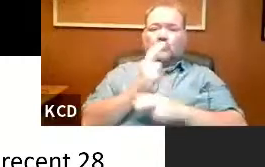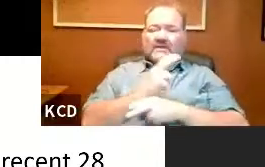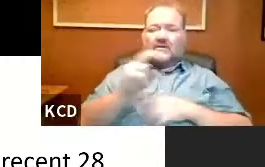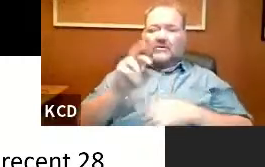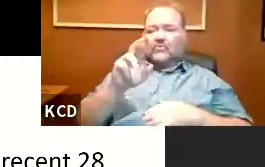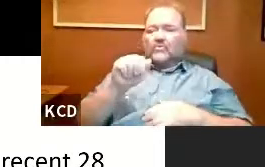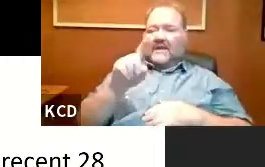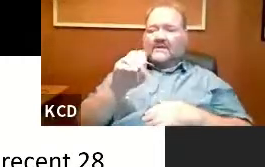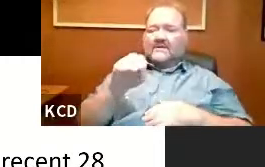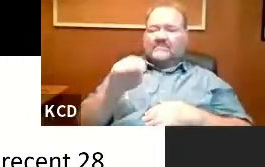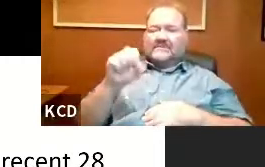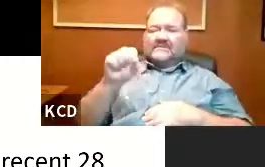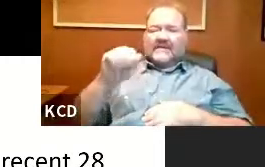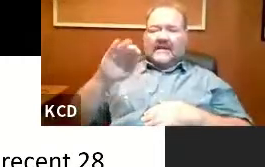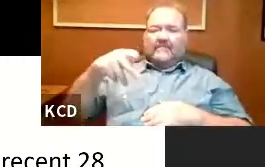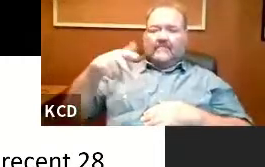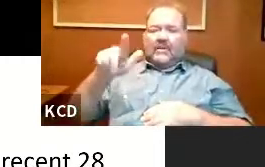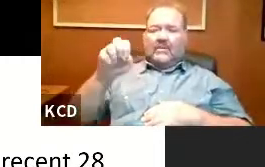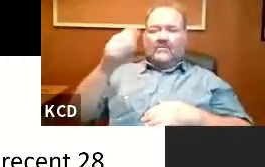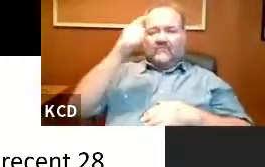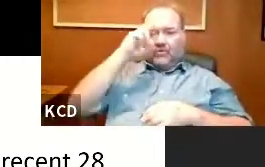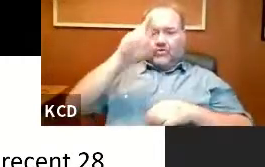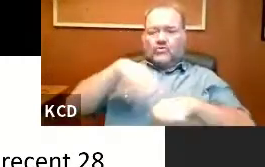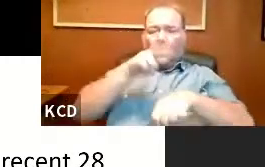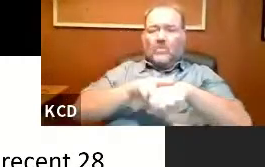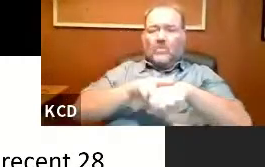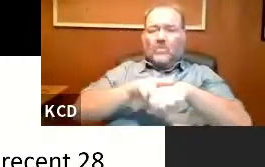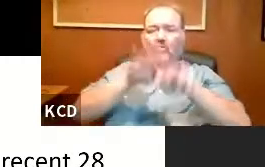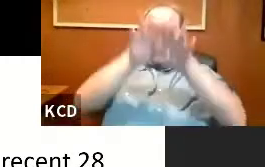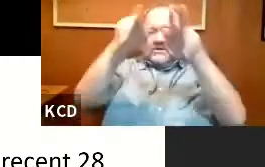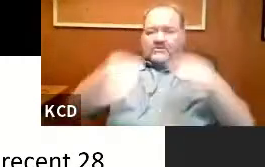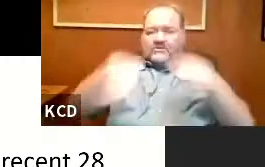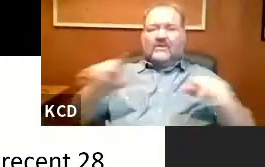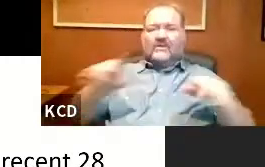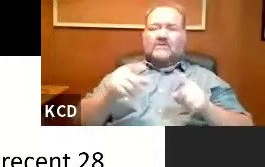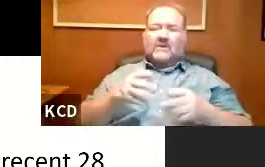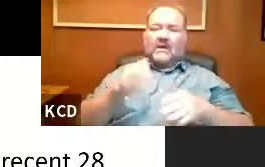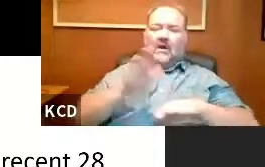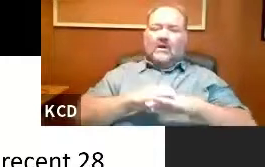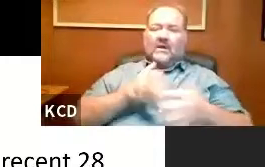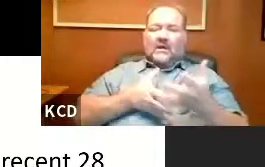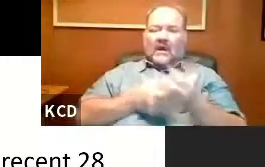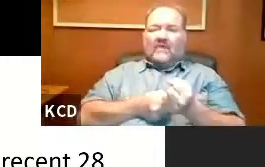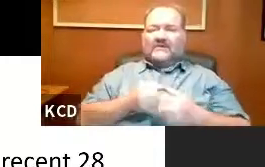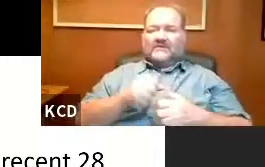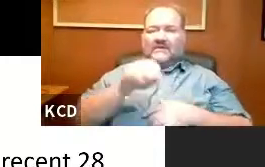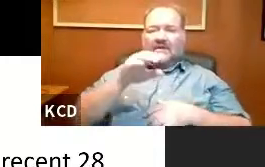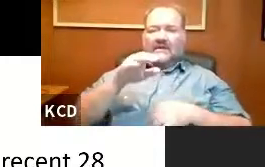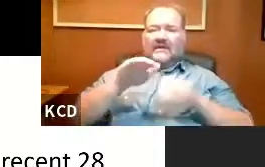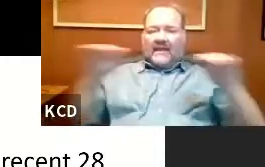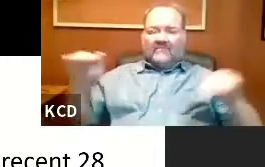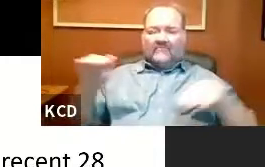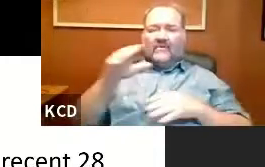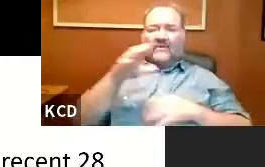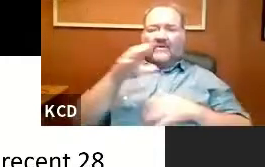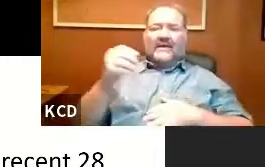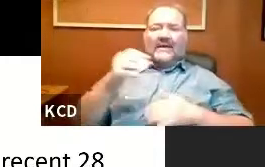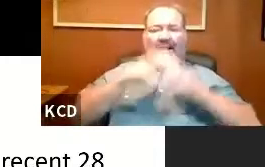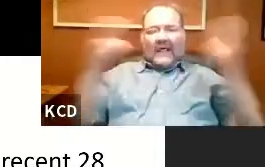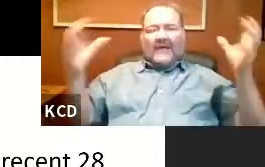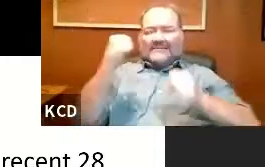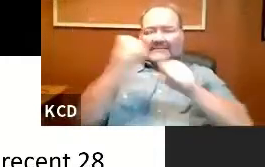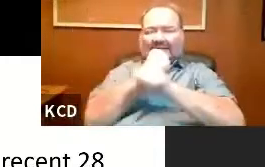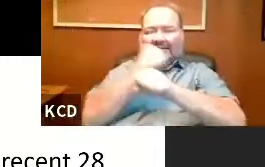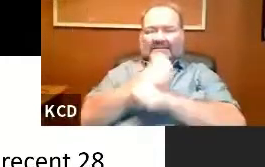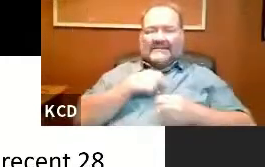normal distribution, and it ranges on about a 90% confidence level with a 3% margin of error. I know that's a lot of statistics I'm throwing